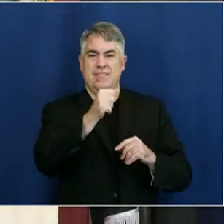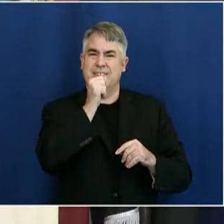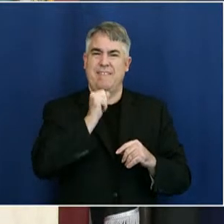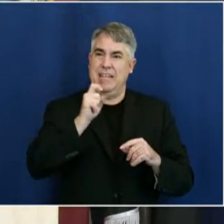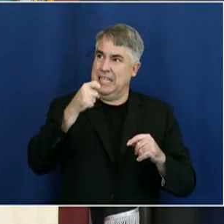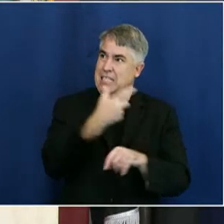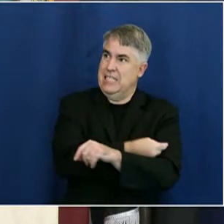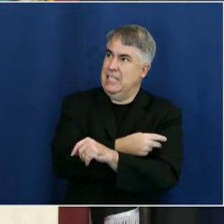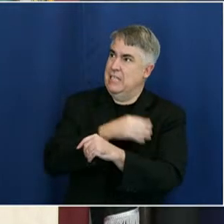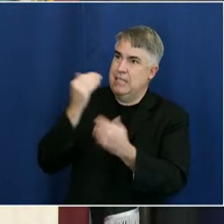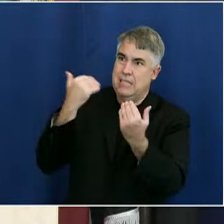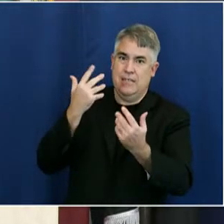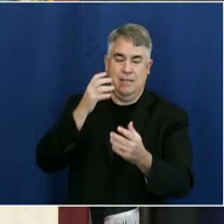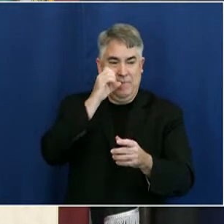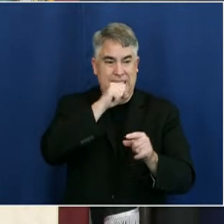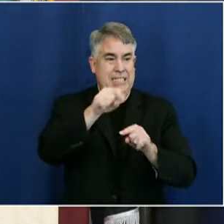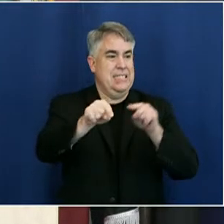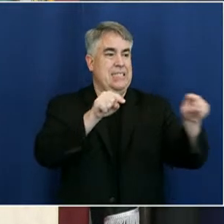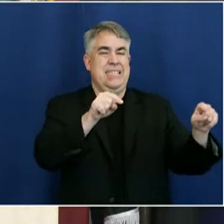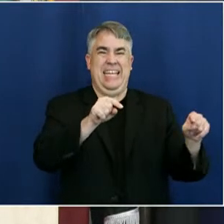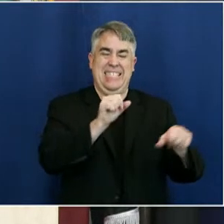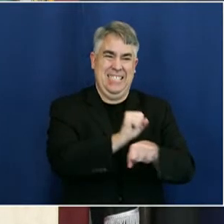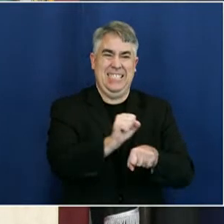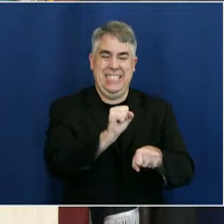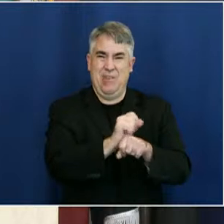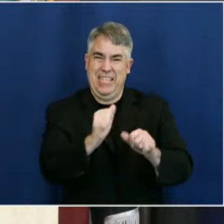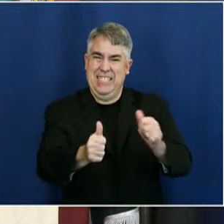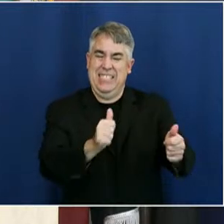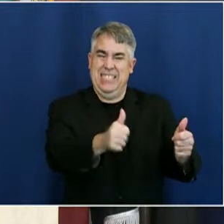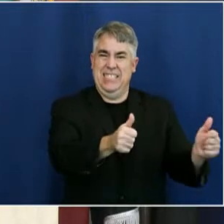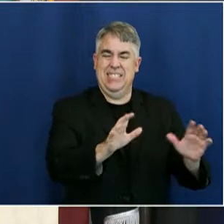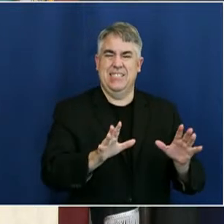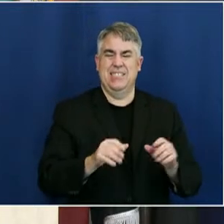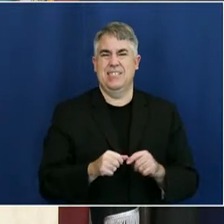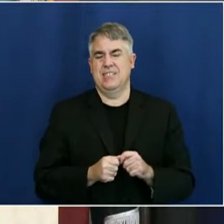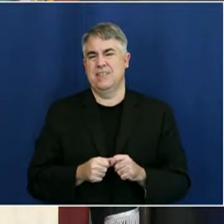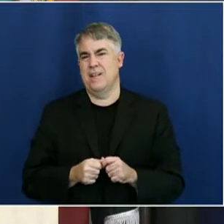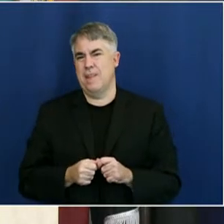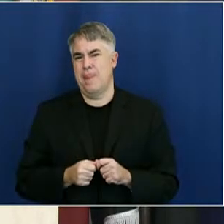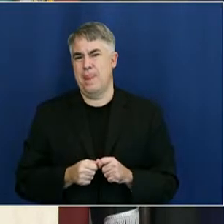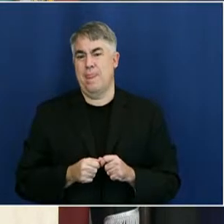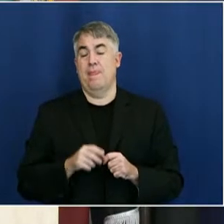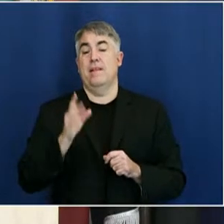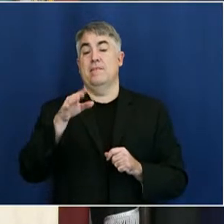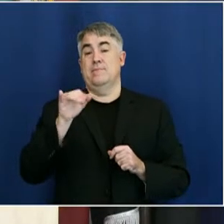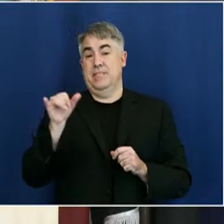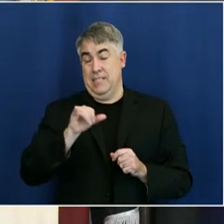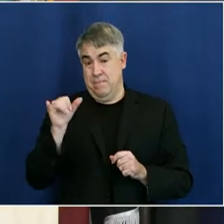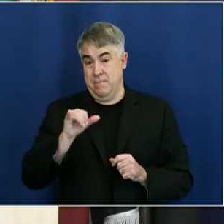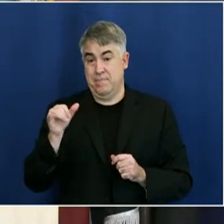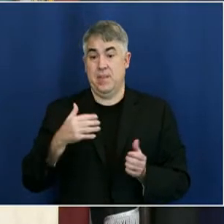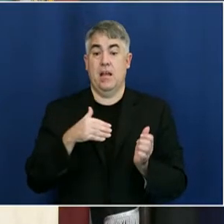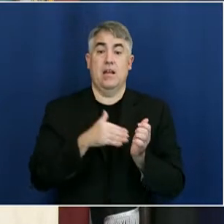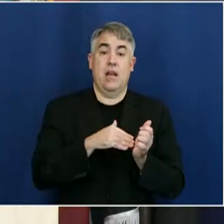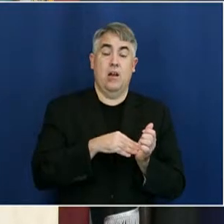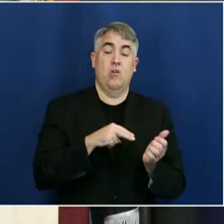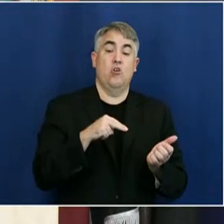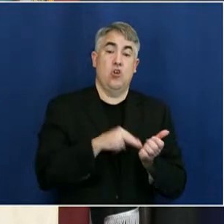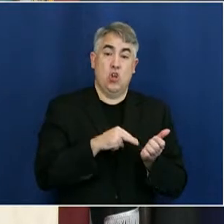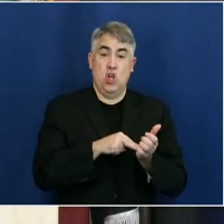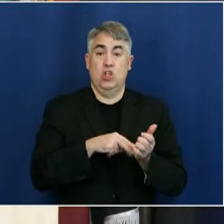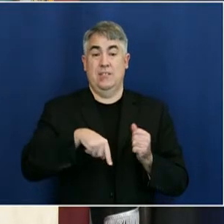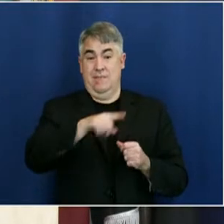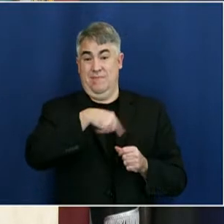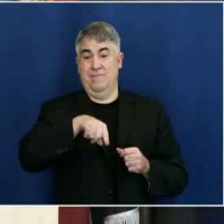been limited a little bit by the demographics around healthcare workers, which do not represent the county as a whole, nor do they represent at all the